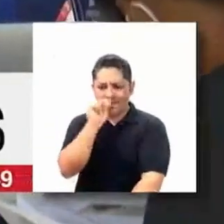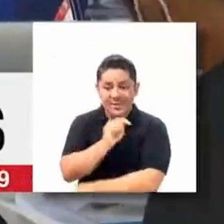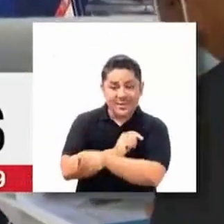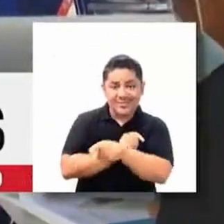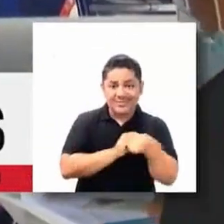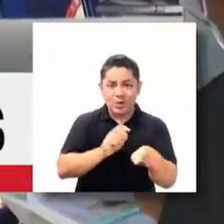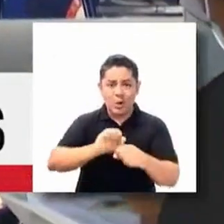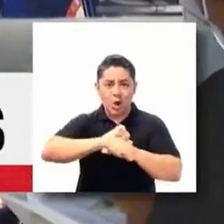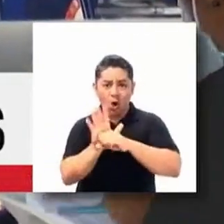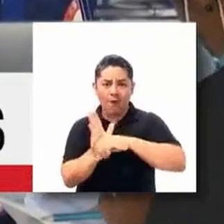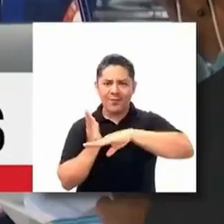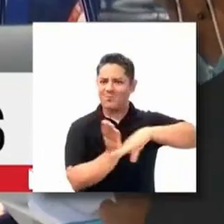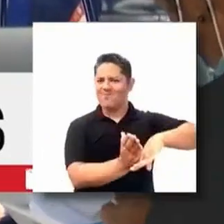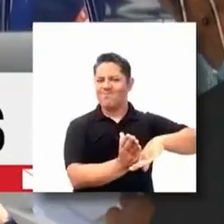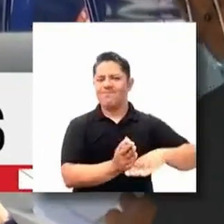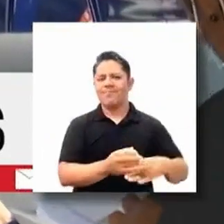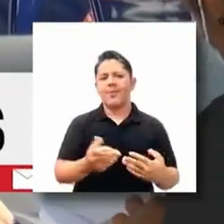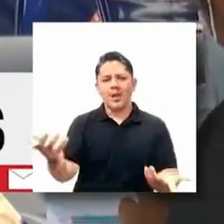and